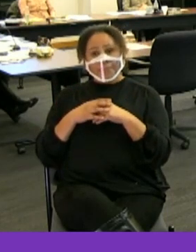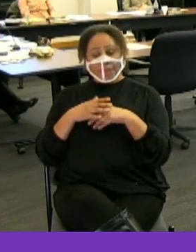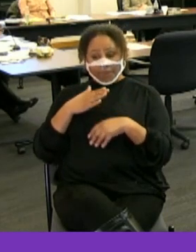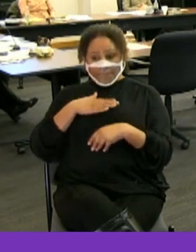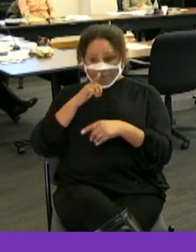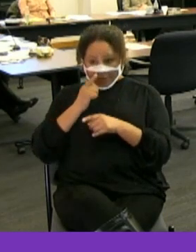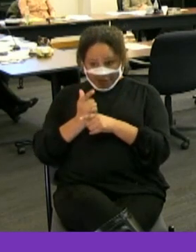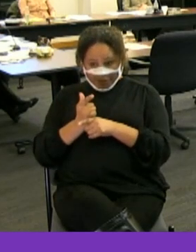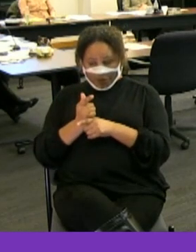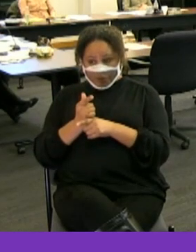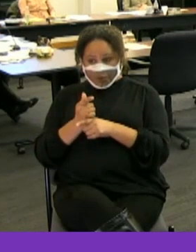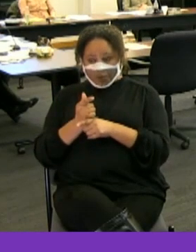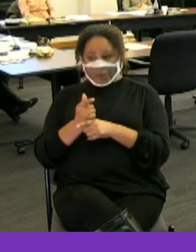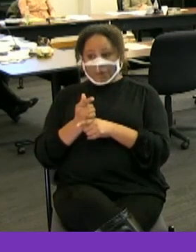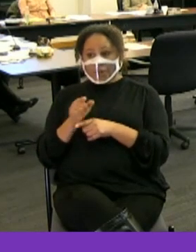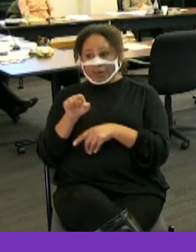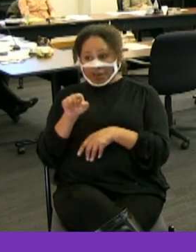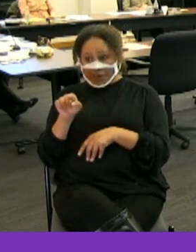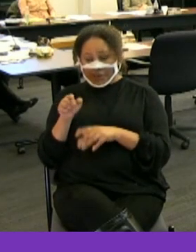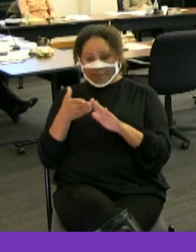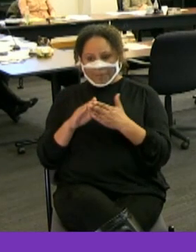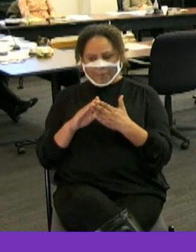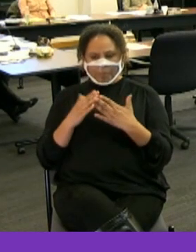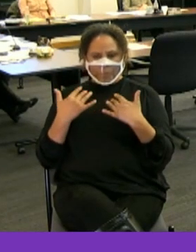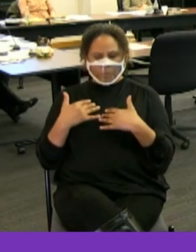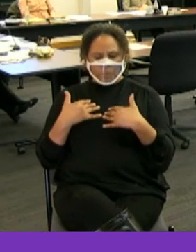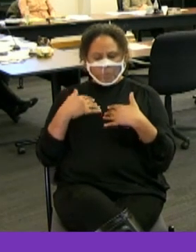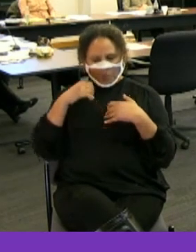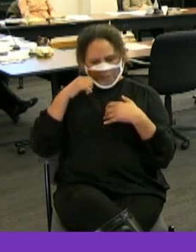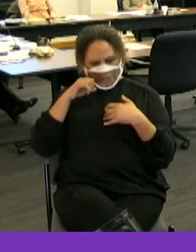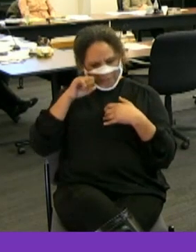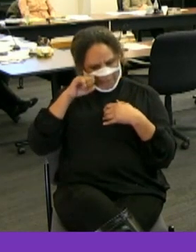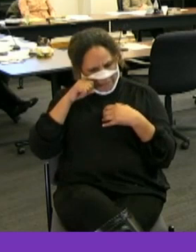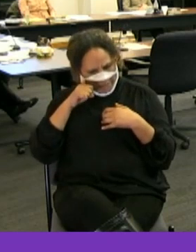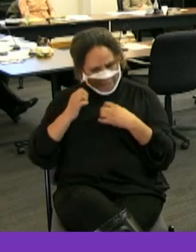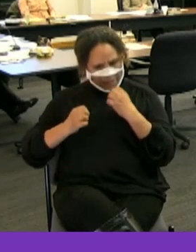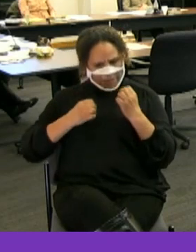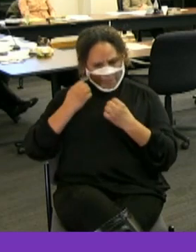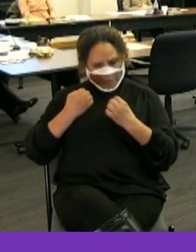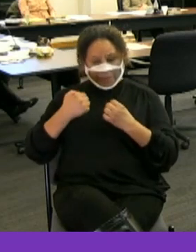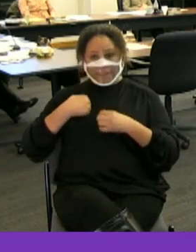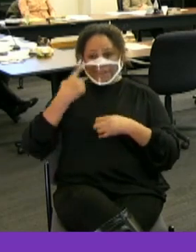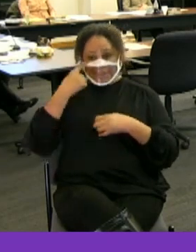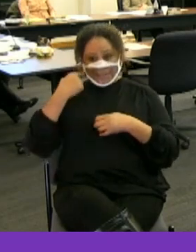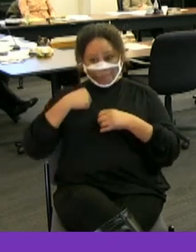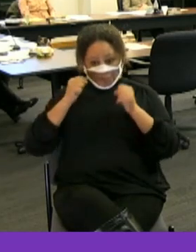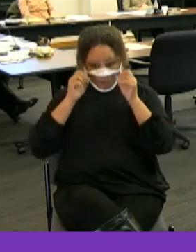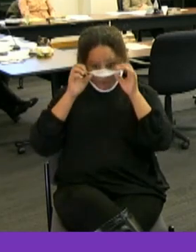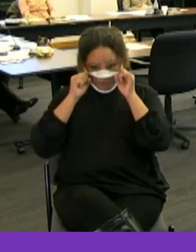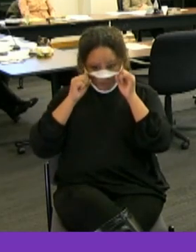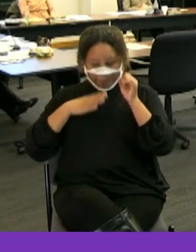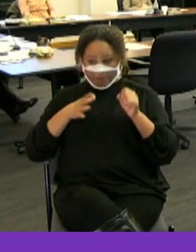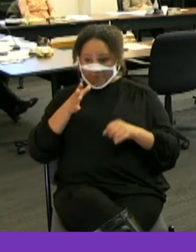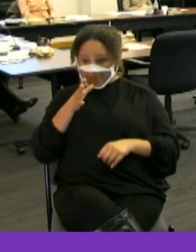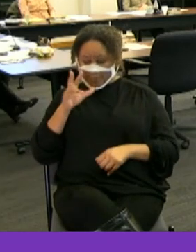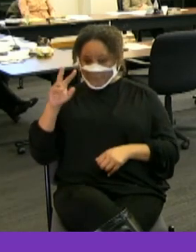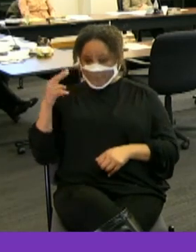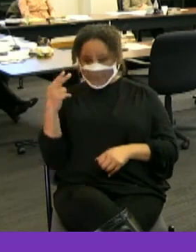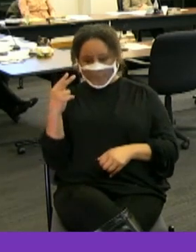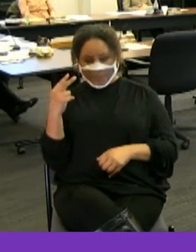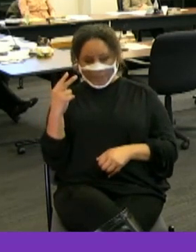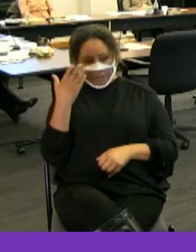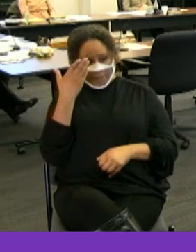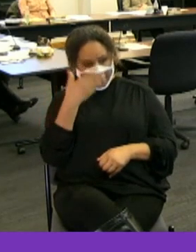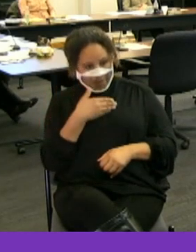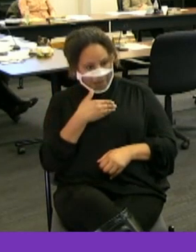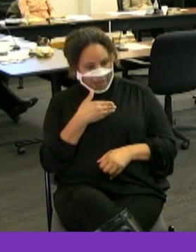My sisters, became very emotionally upset. I think I was in shock, and my mom looked at me with a blank look